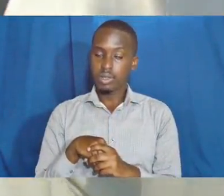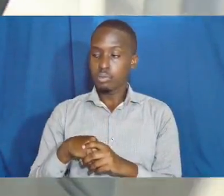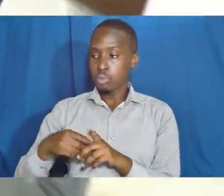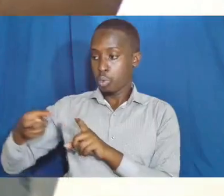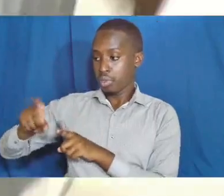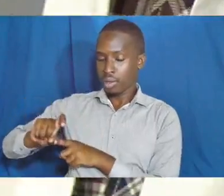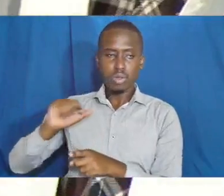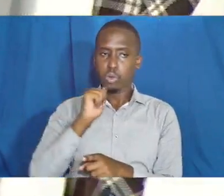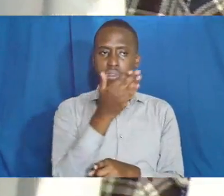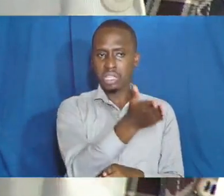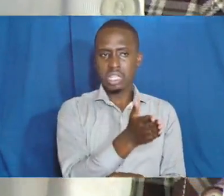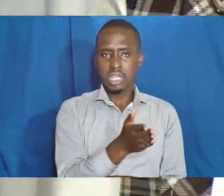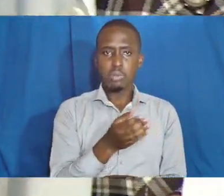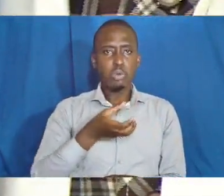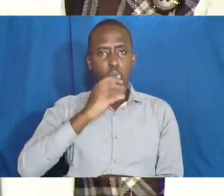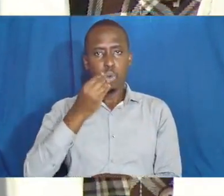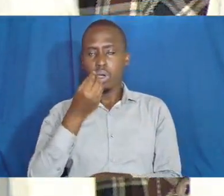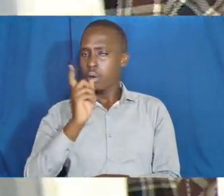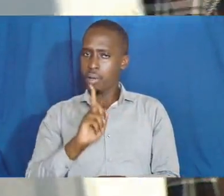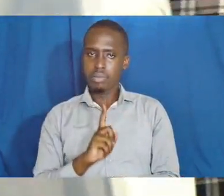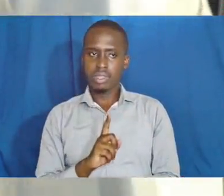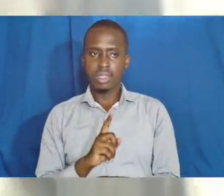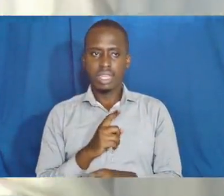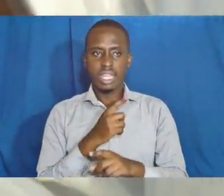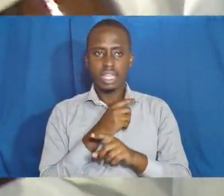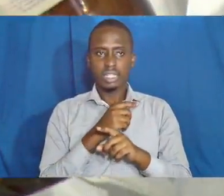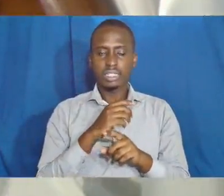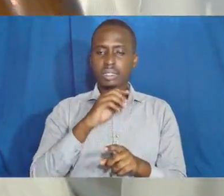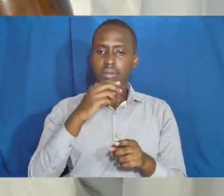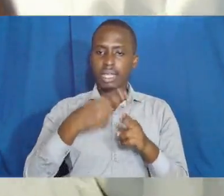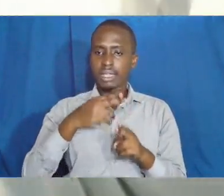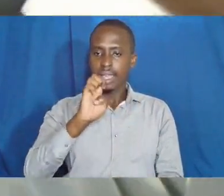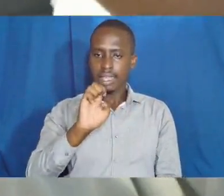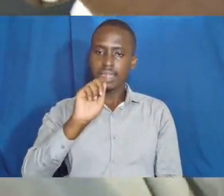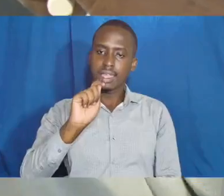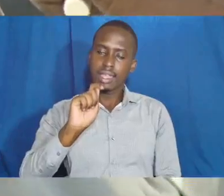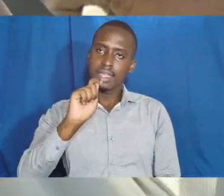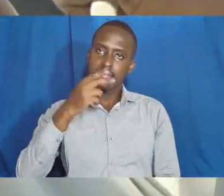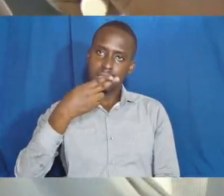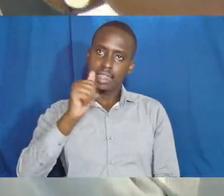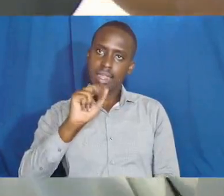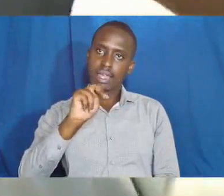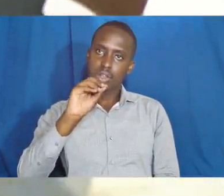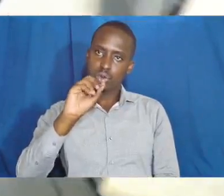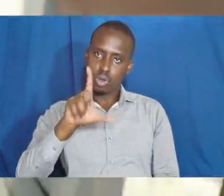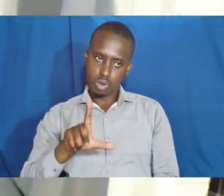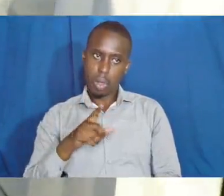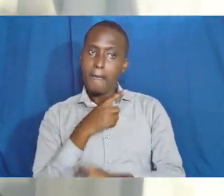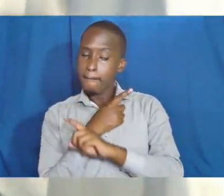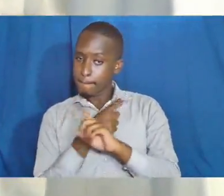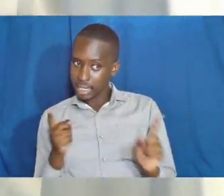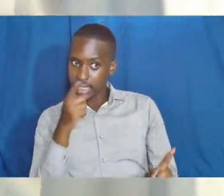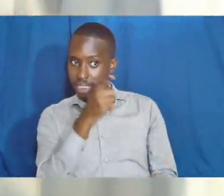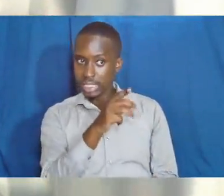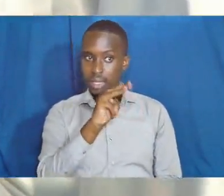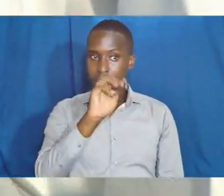drinks is not this methanol. It is ethanol. But this methanol is very